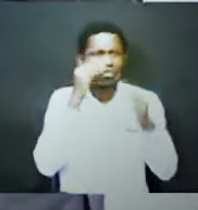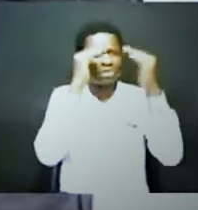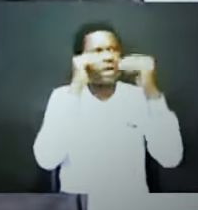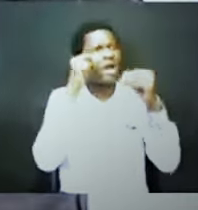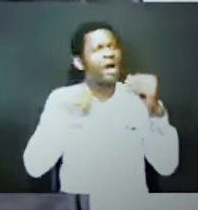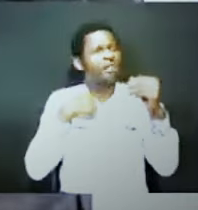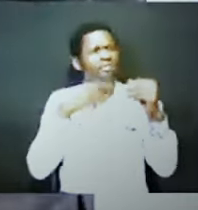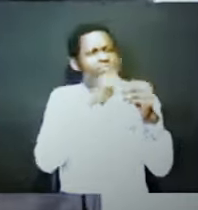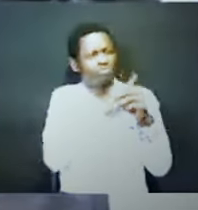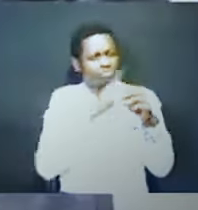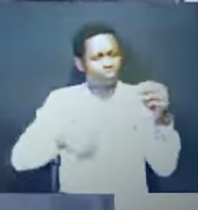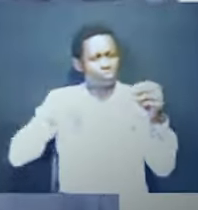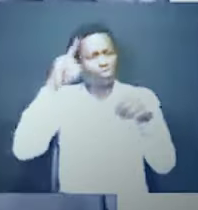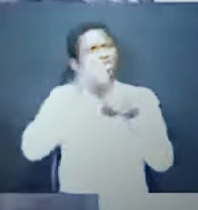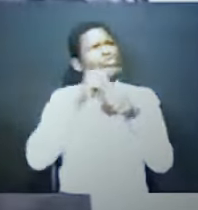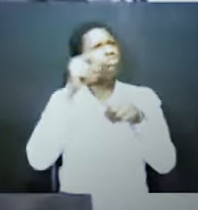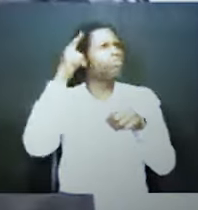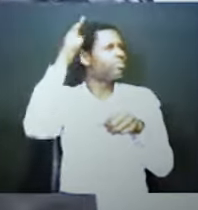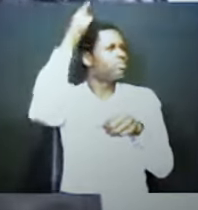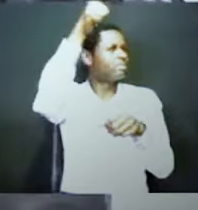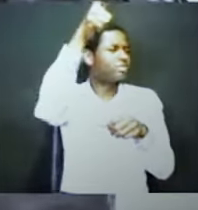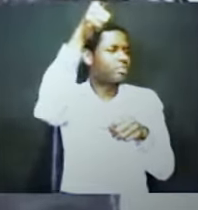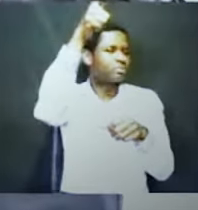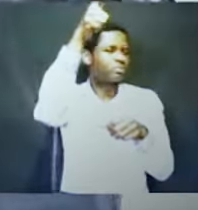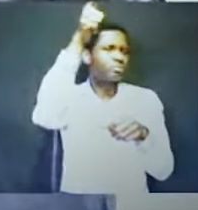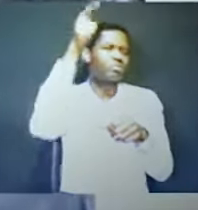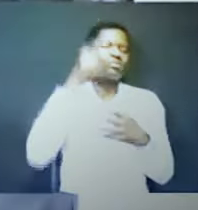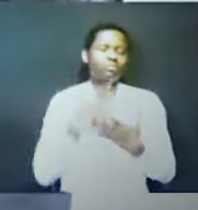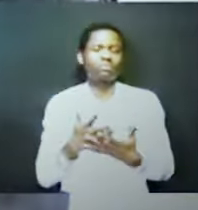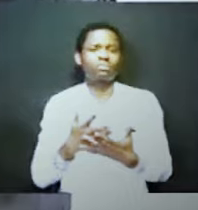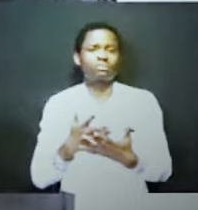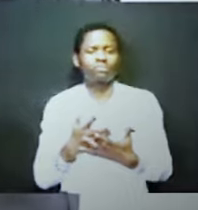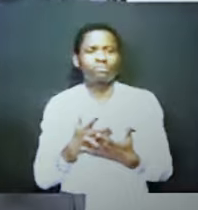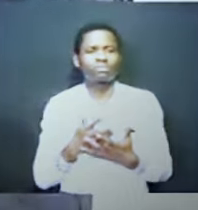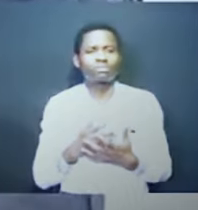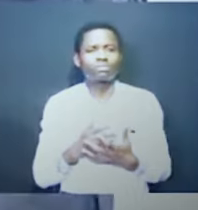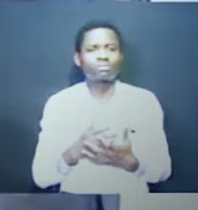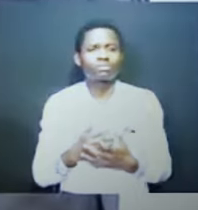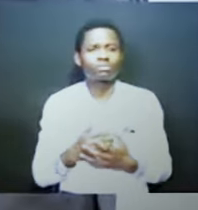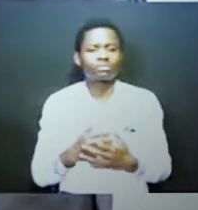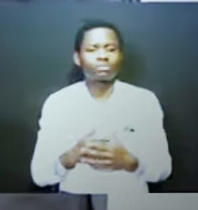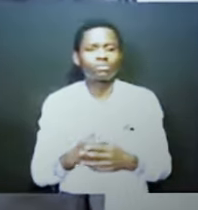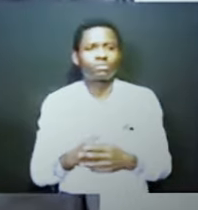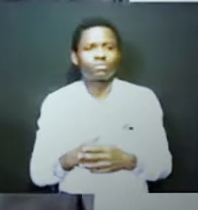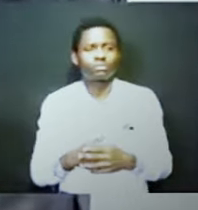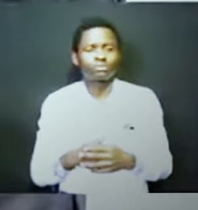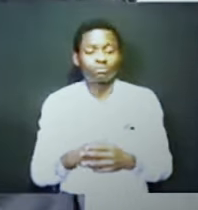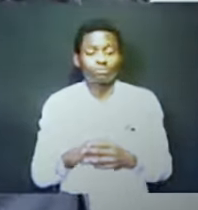kingdom. Hebrews chapter 11.